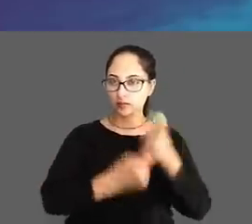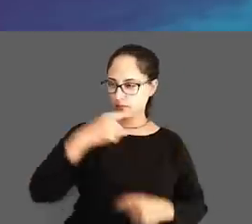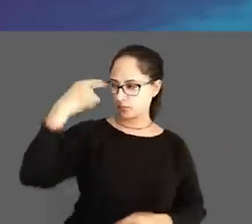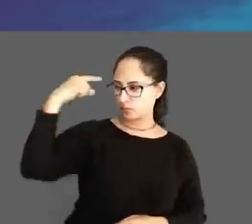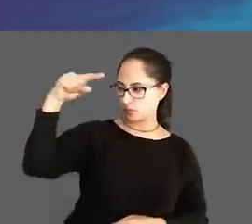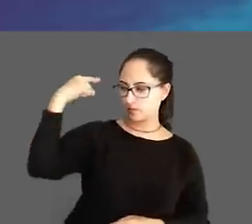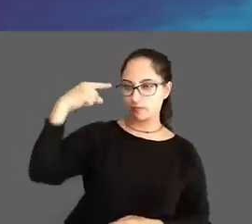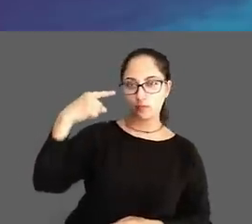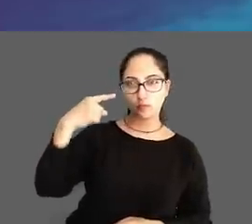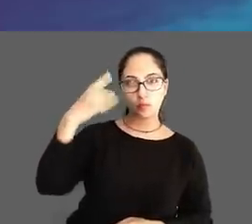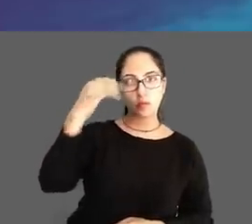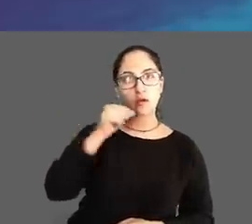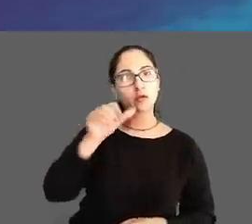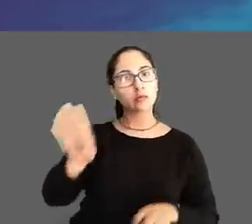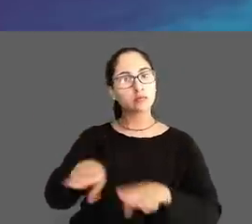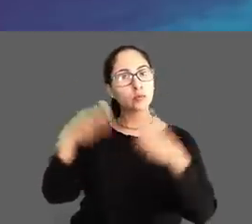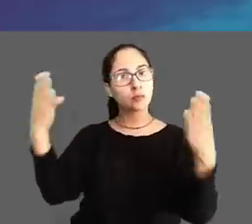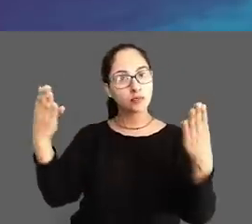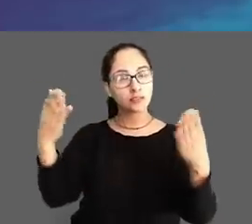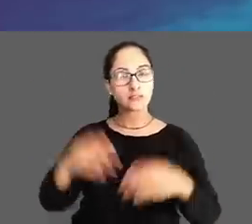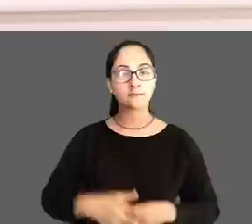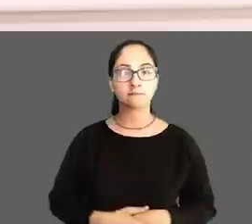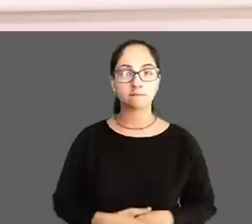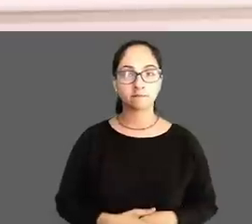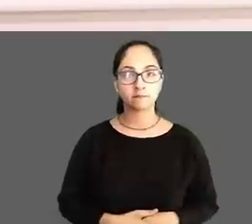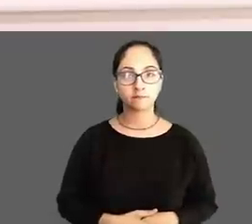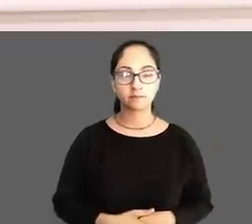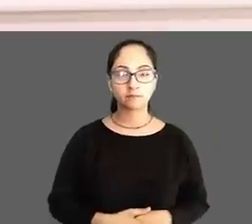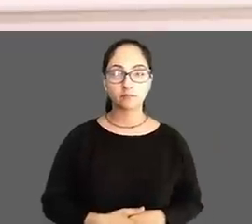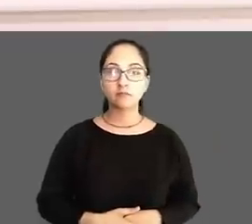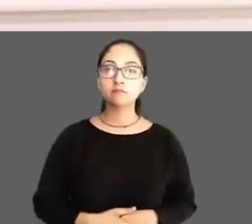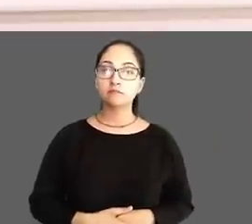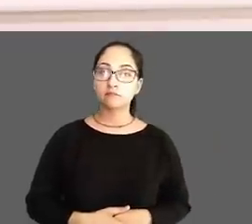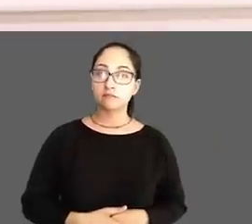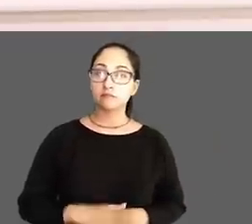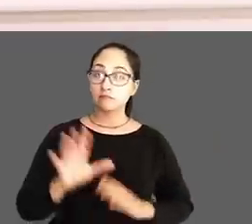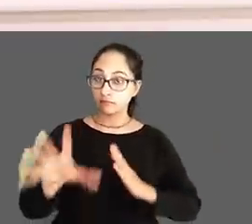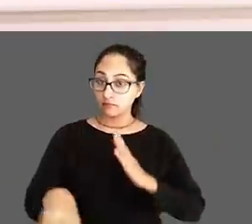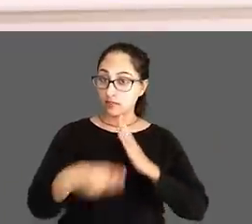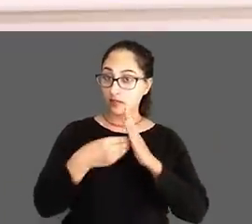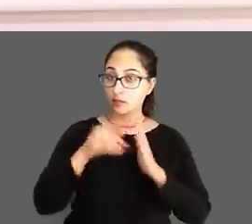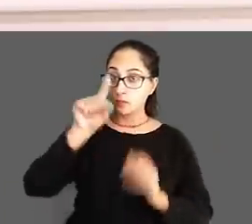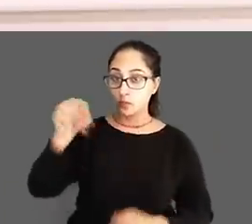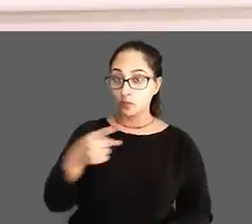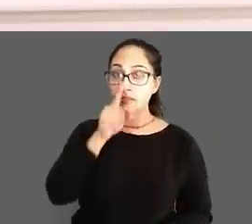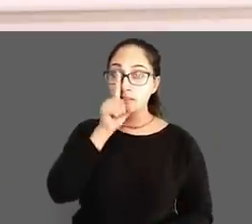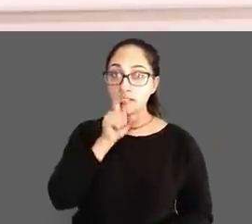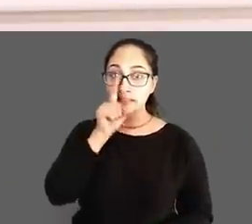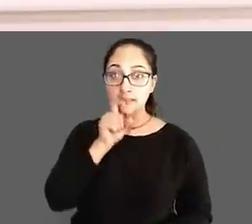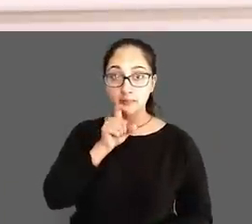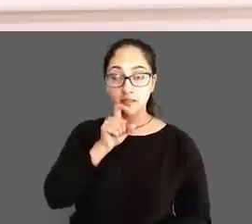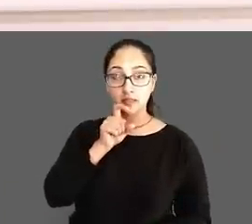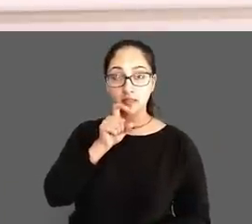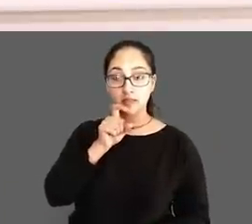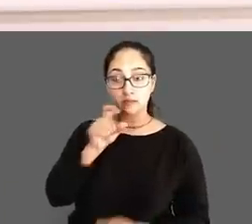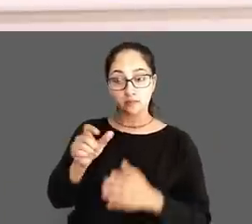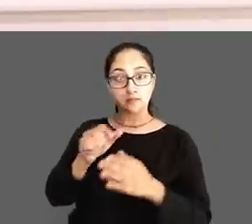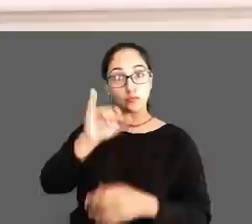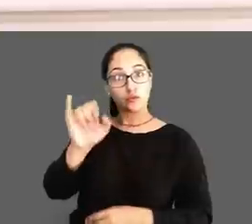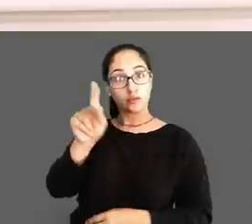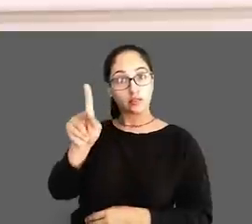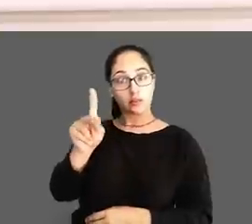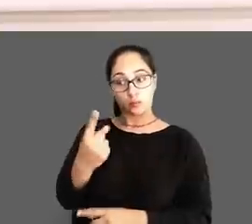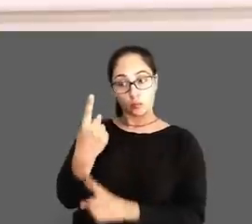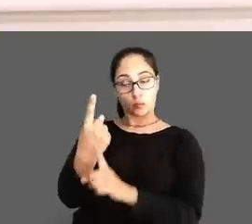prayer? And again, going back to the fact that it's not something that is unique to